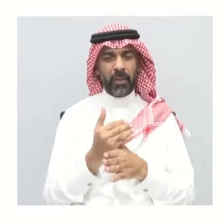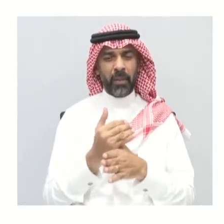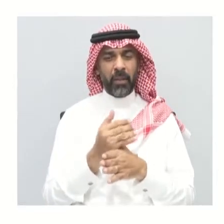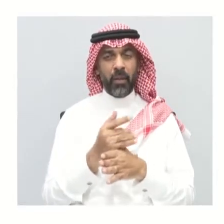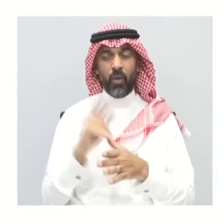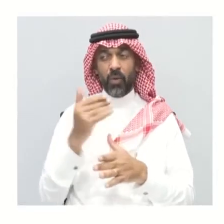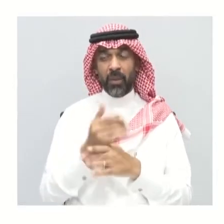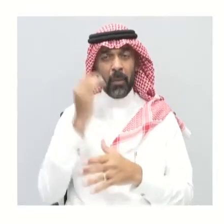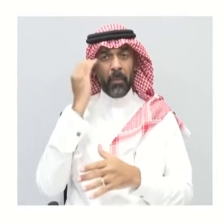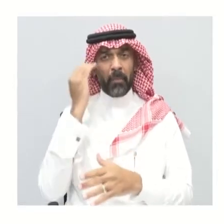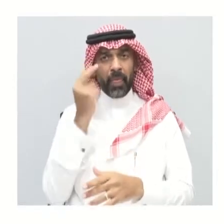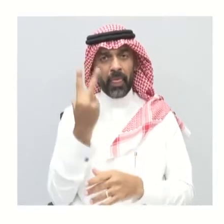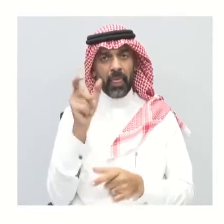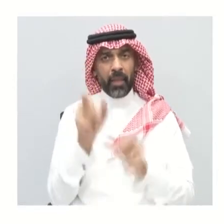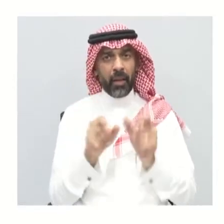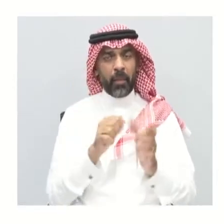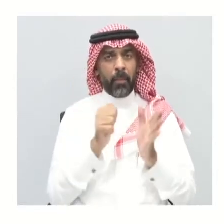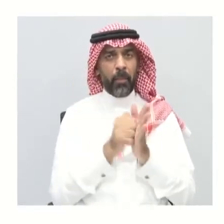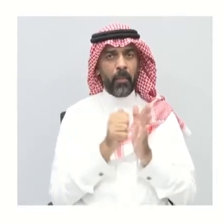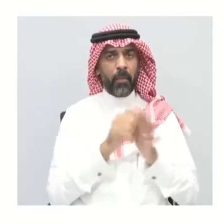stay home all week?